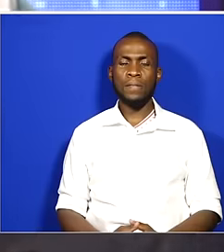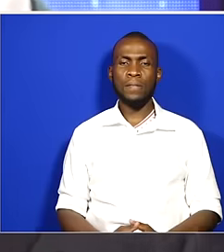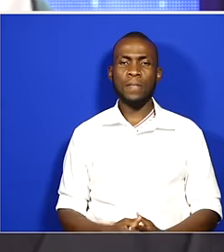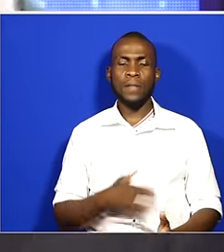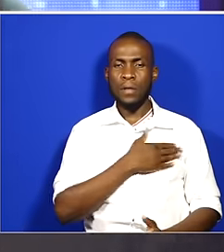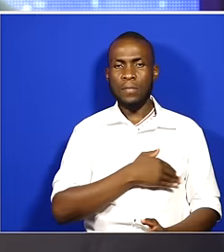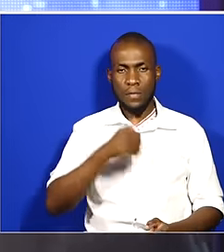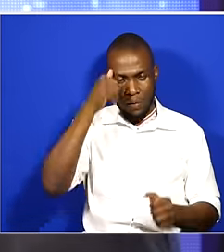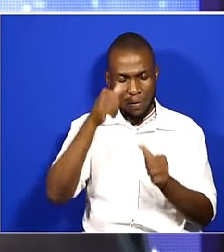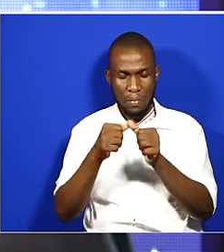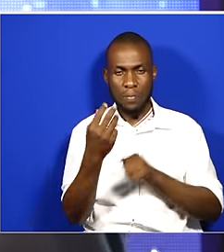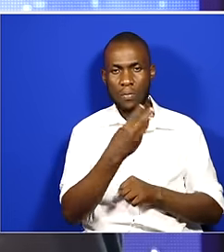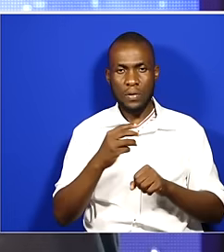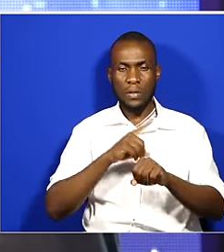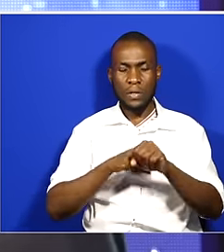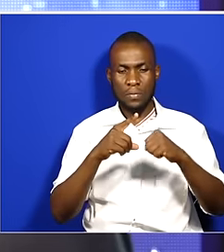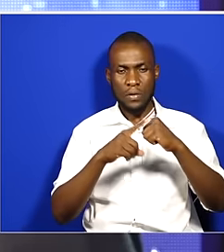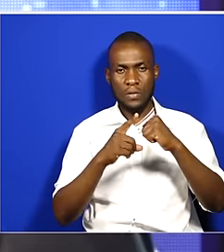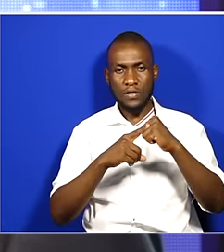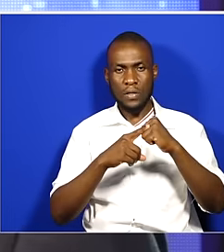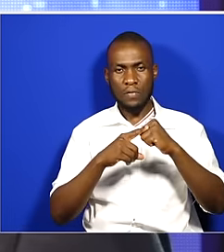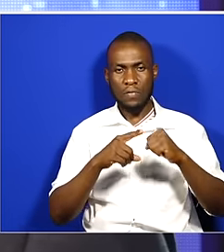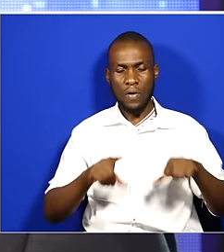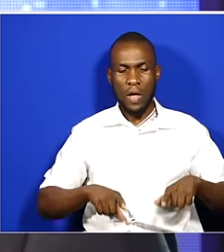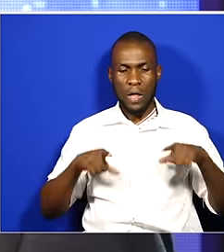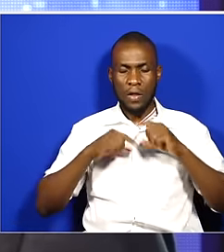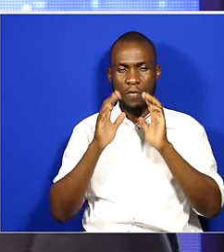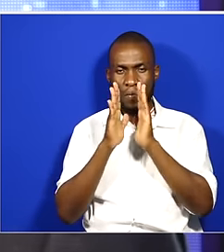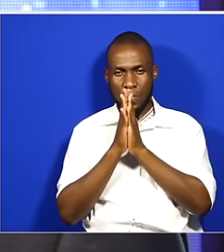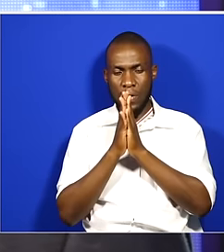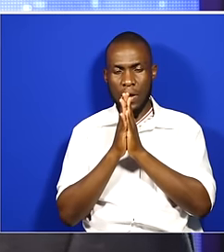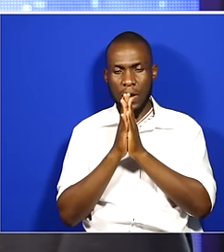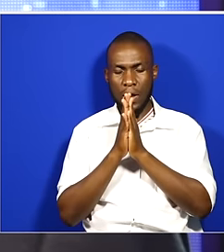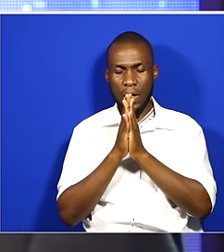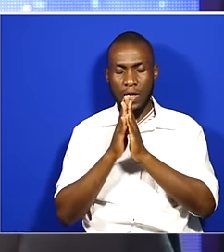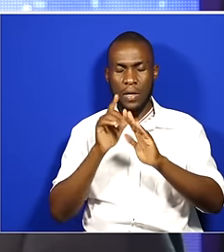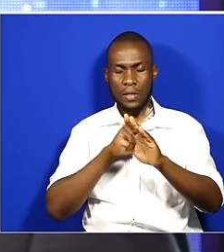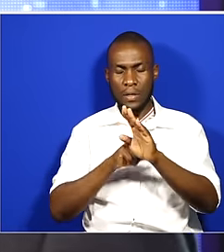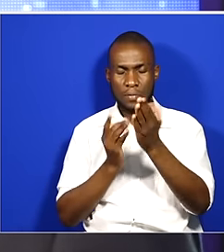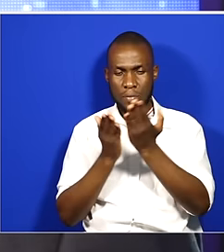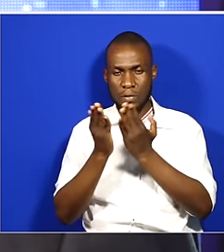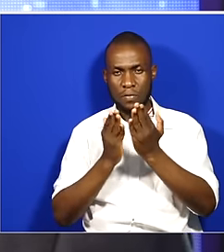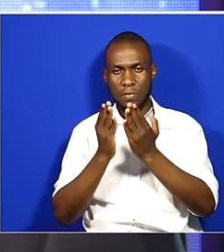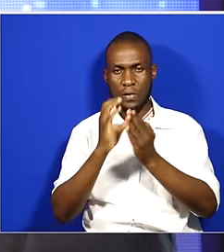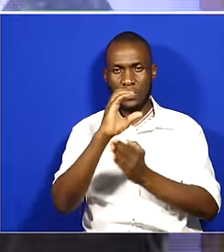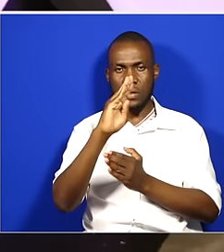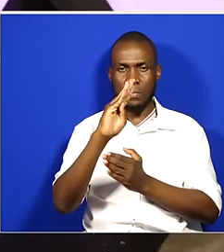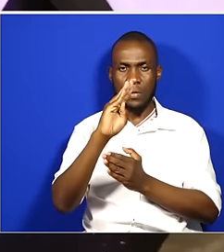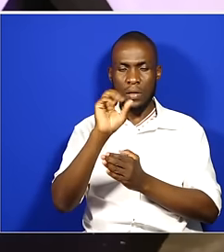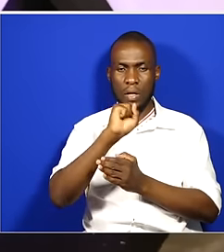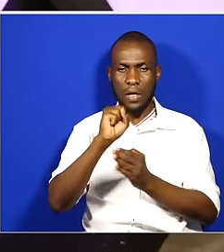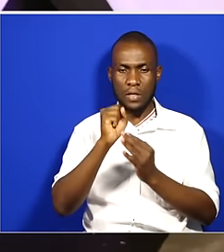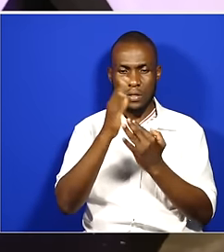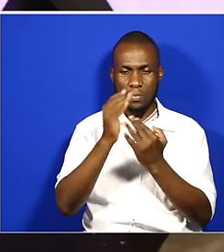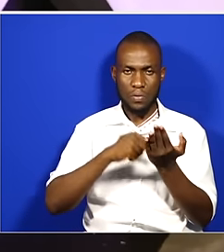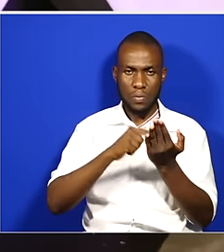Please remember to join us on Wednesday at 6 for a live prayer and intercession service. It'll be the CBS midweek service.